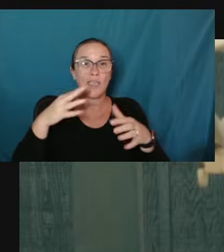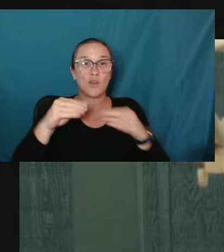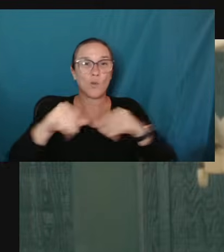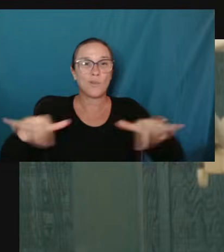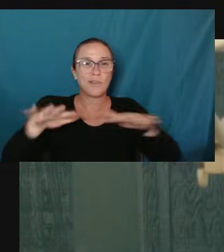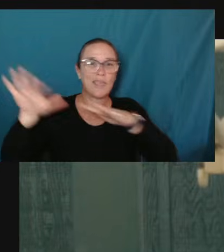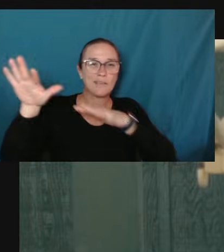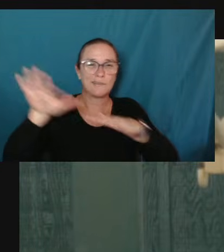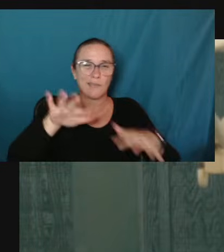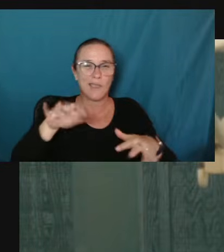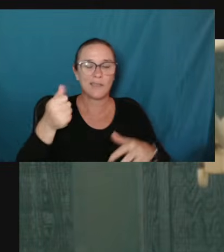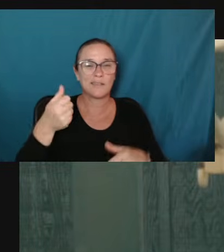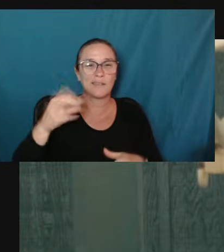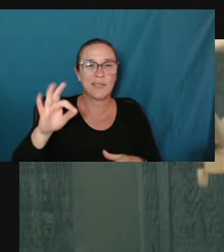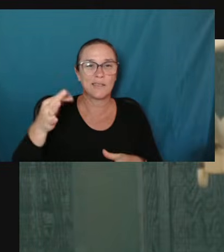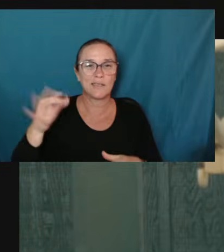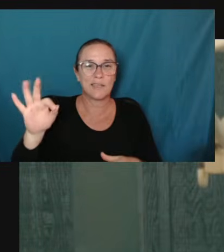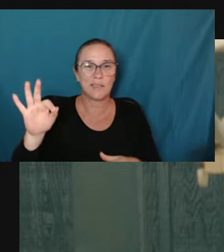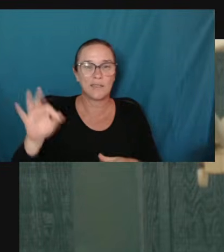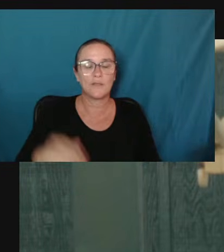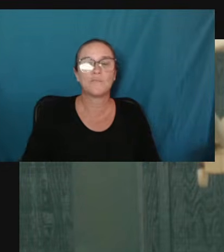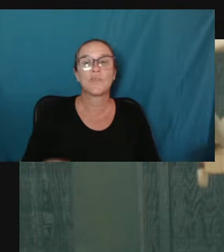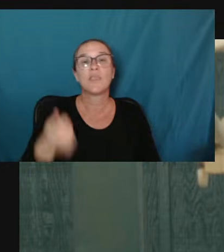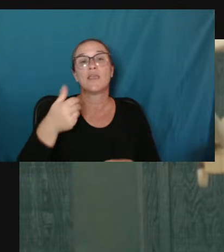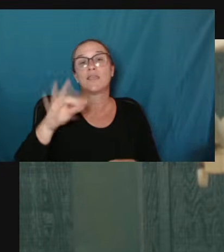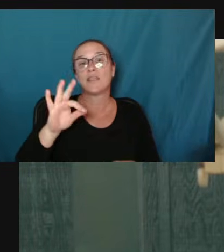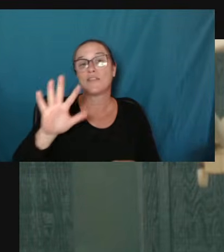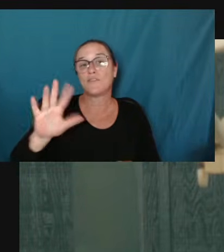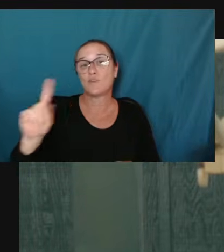1919. 1951, we had a